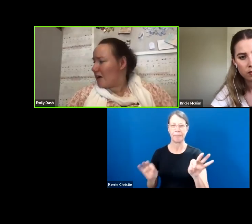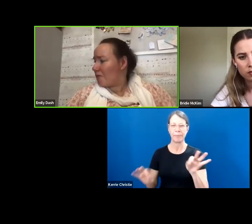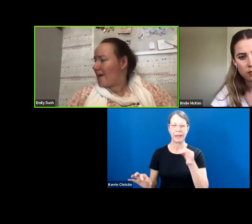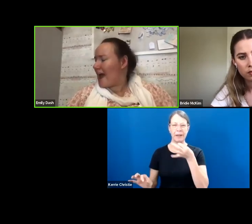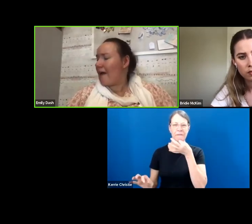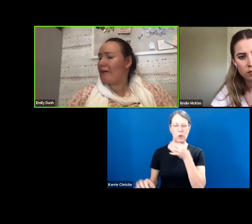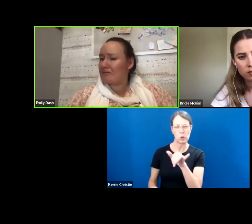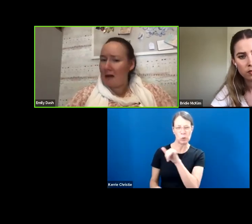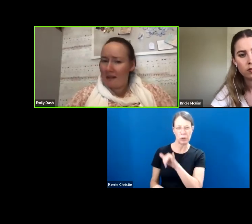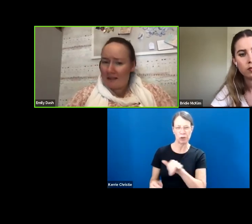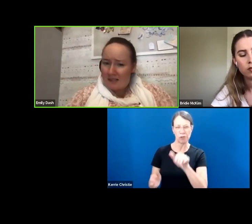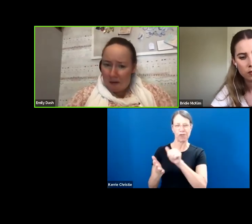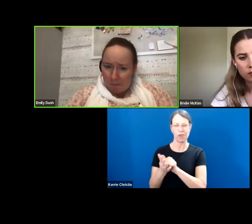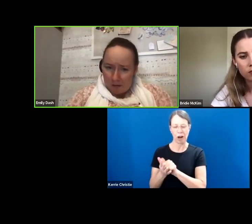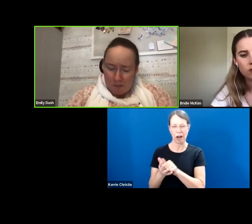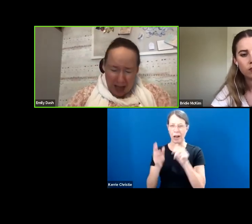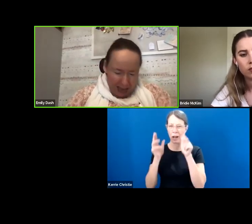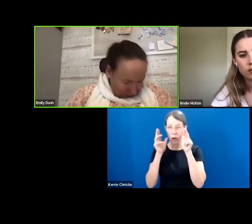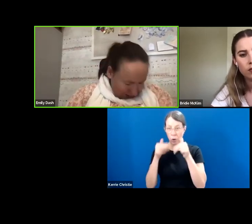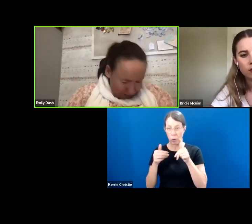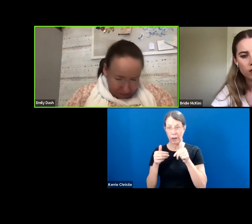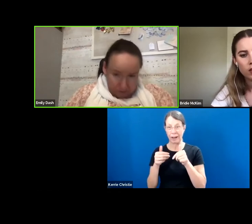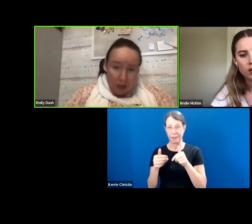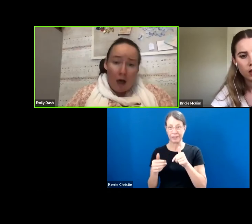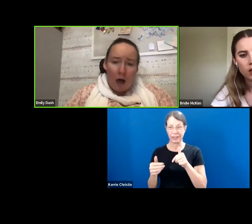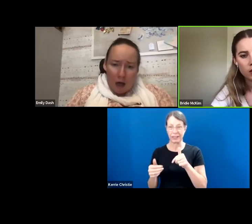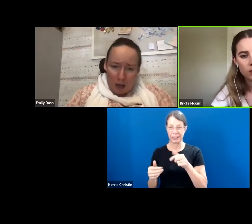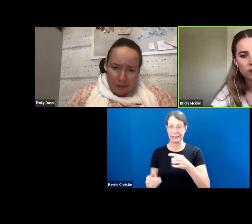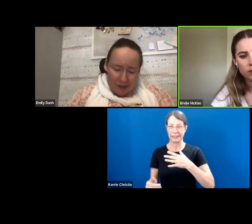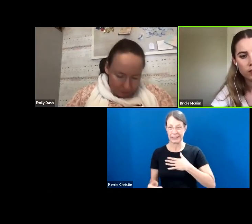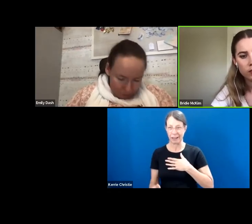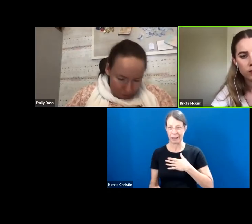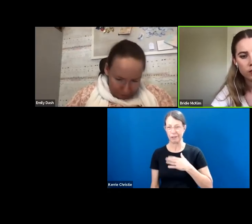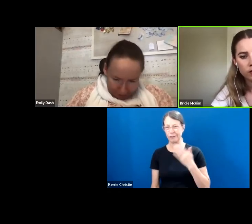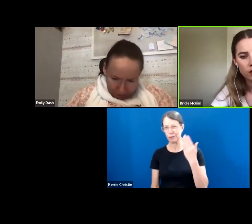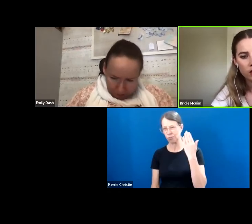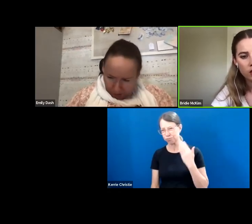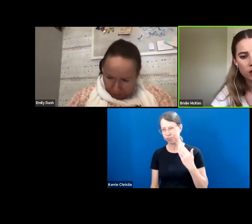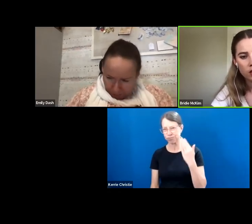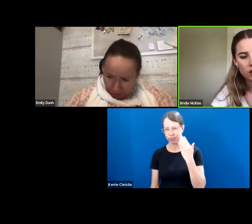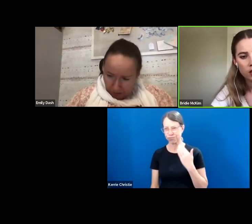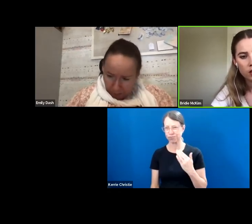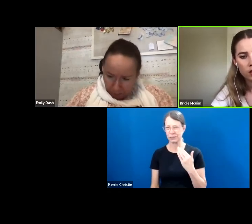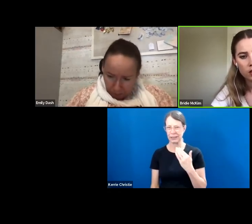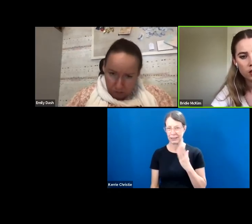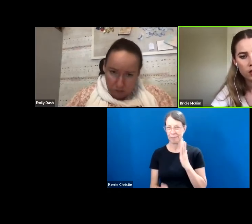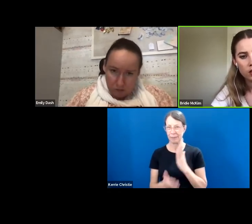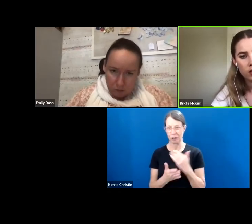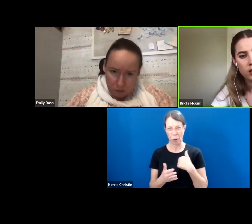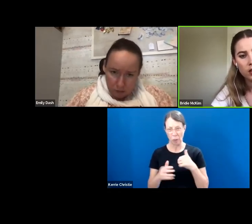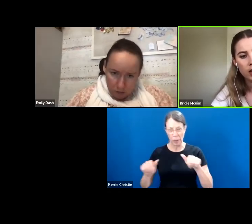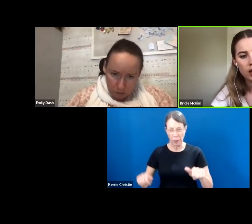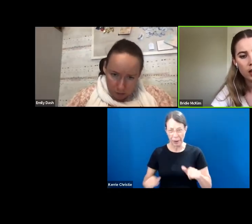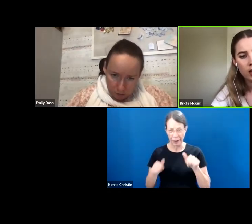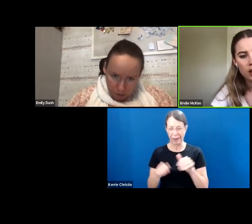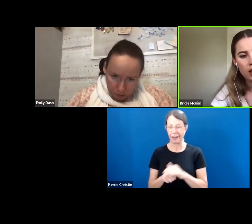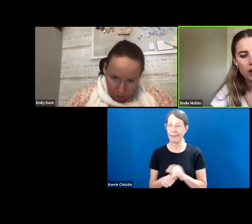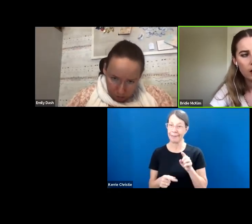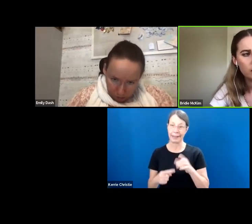of self-care as well, and self-compassion that is really important.